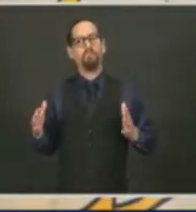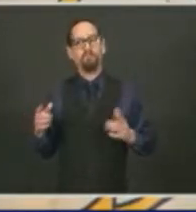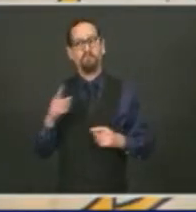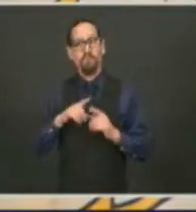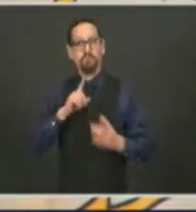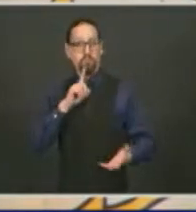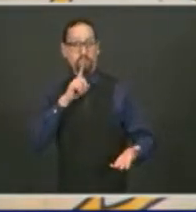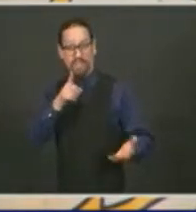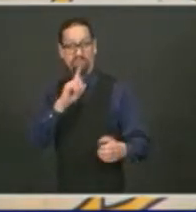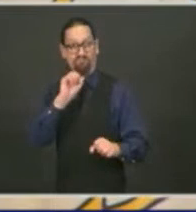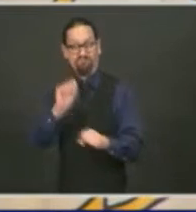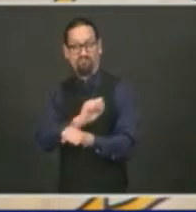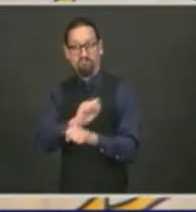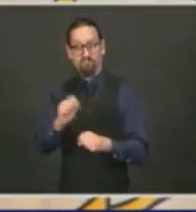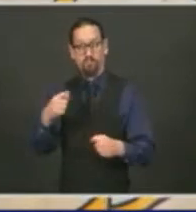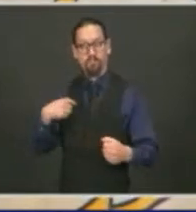well.